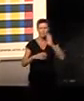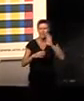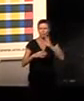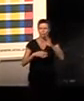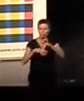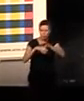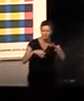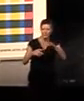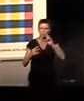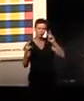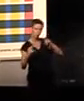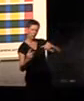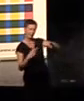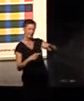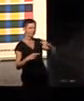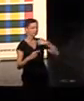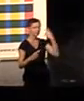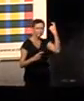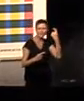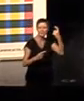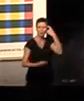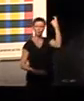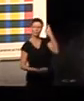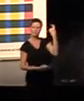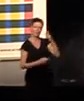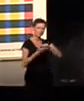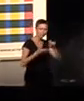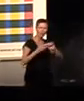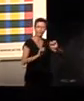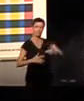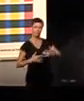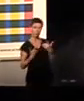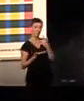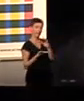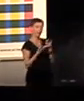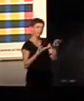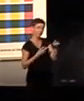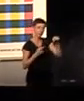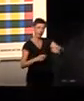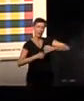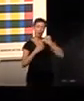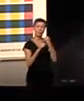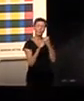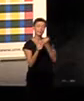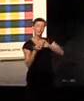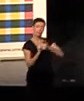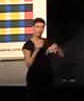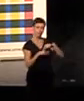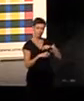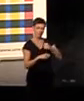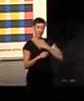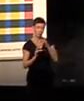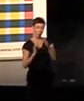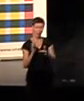the theme of this meeting de jaar en kom eens een paar hallo aantal mediapartner en haar online